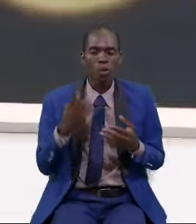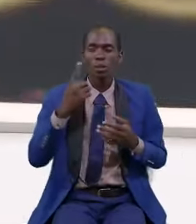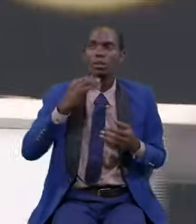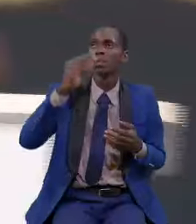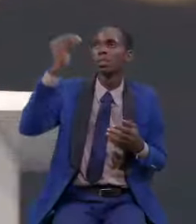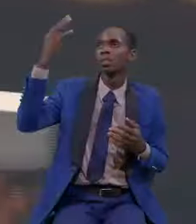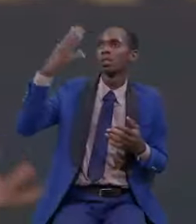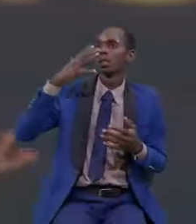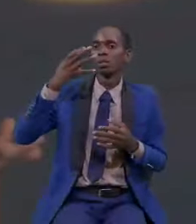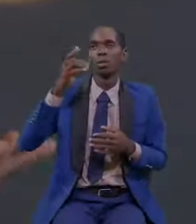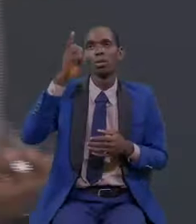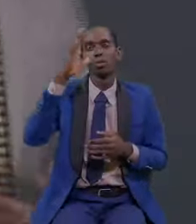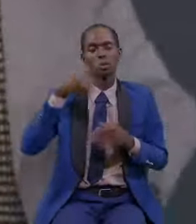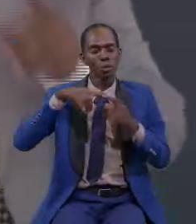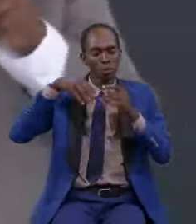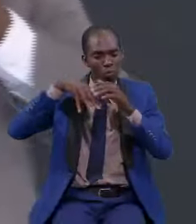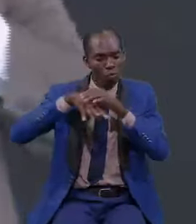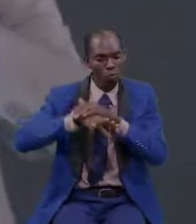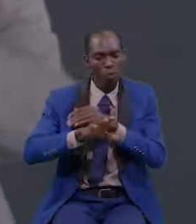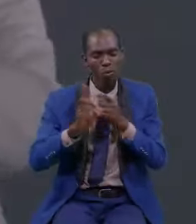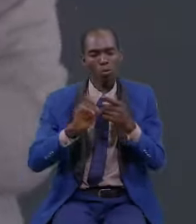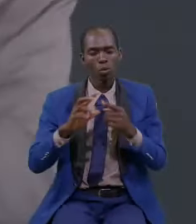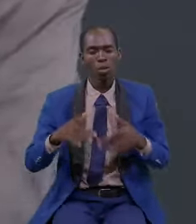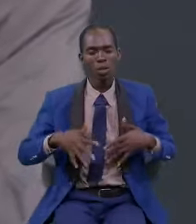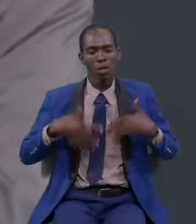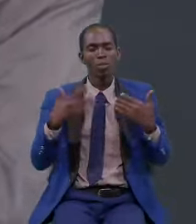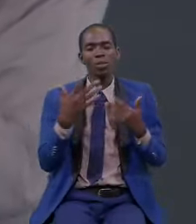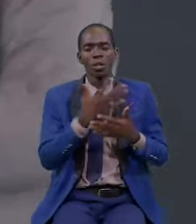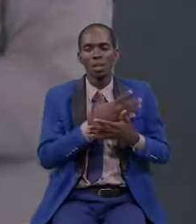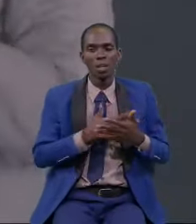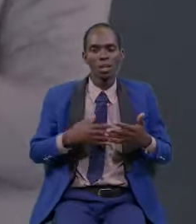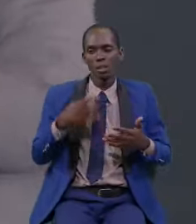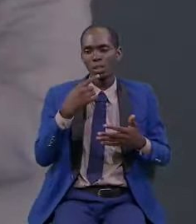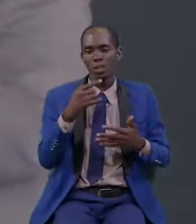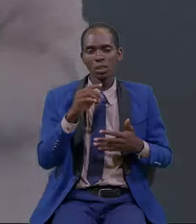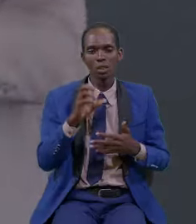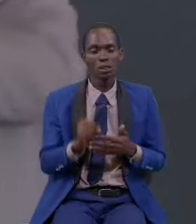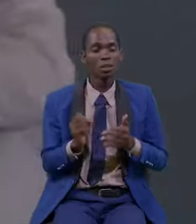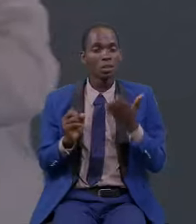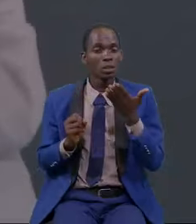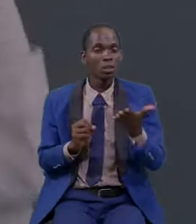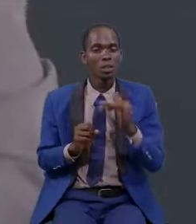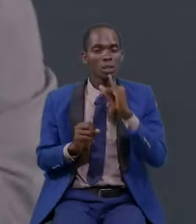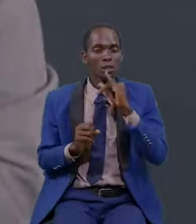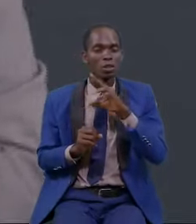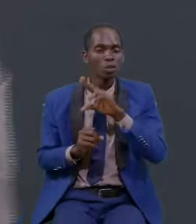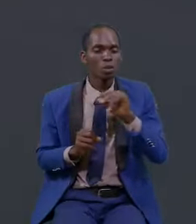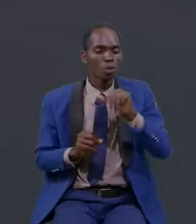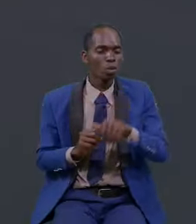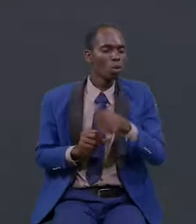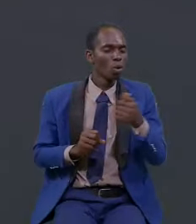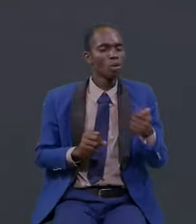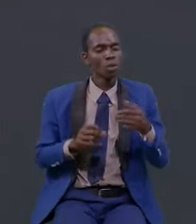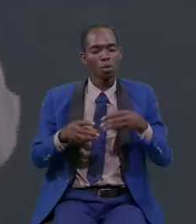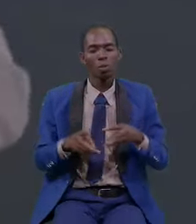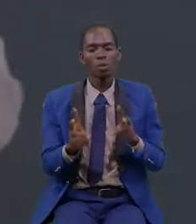your life and take over your life? He says, there's no other way. I am the door. By me, if